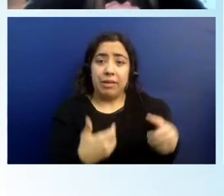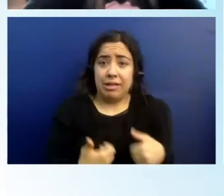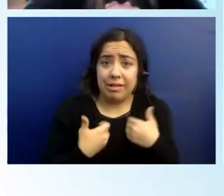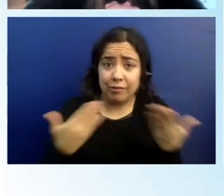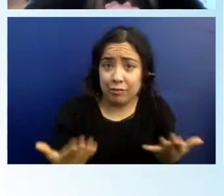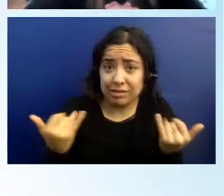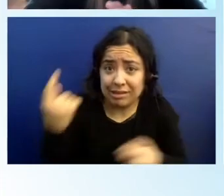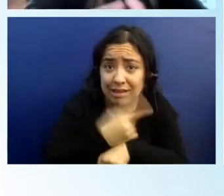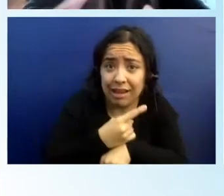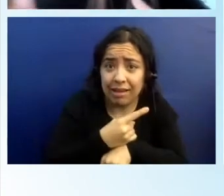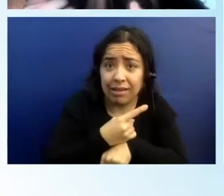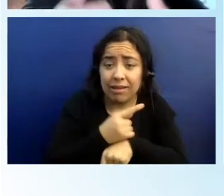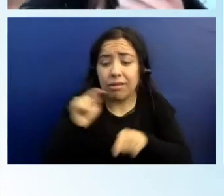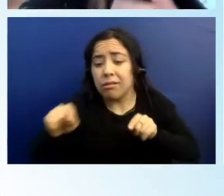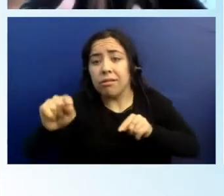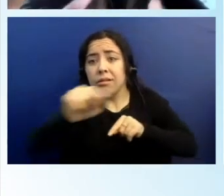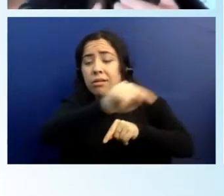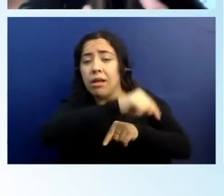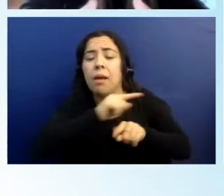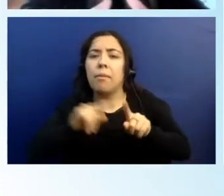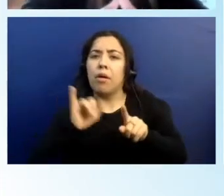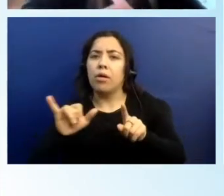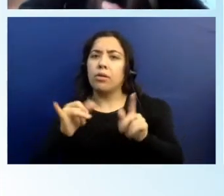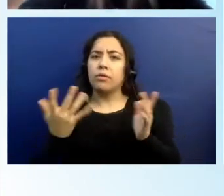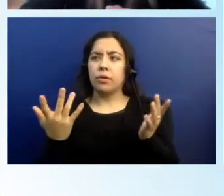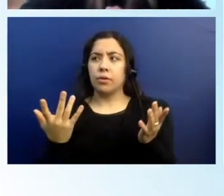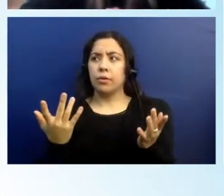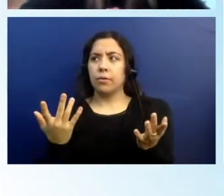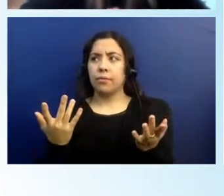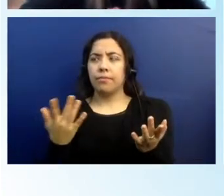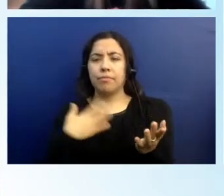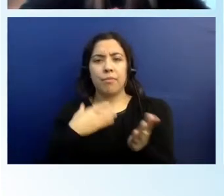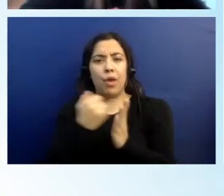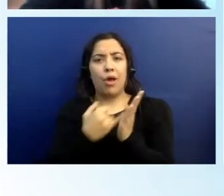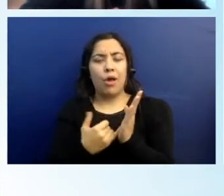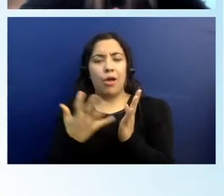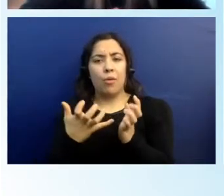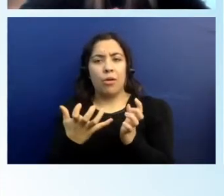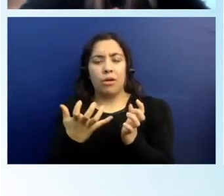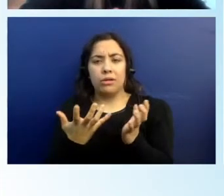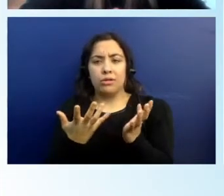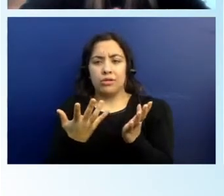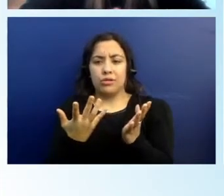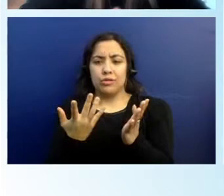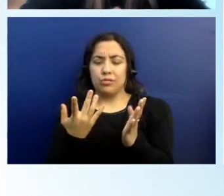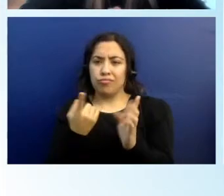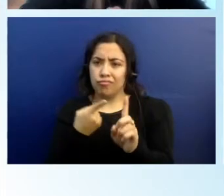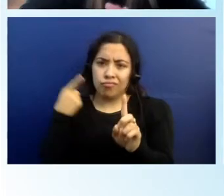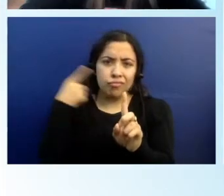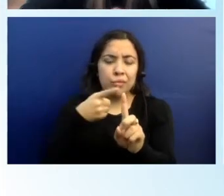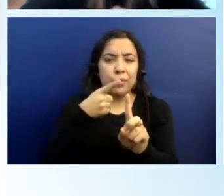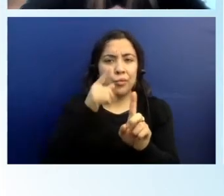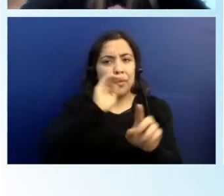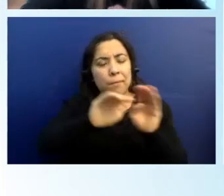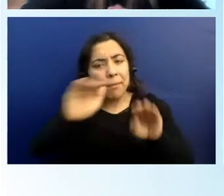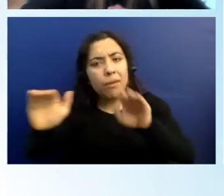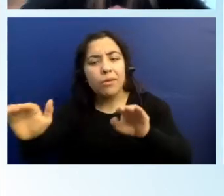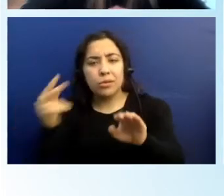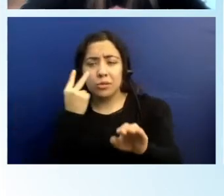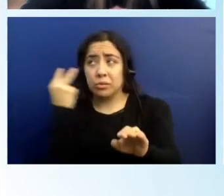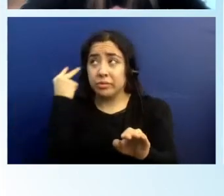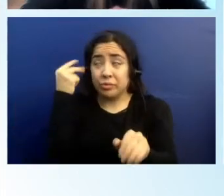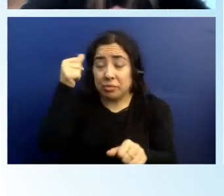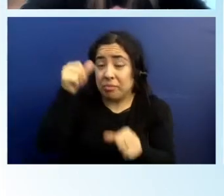but also to bring it home and to remind everyone about the perpetuity of, you know, acknowledging the ancestral peoples and the